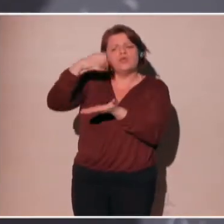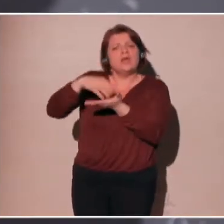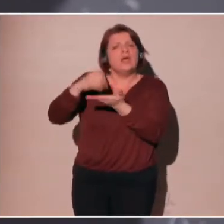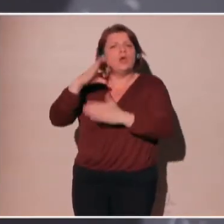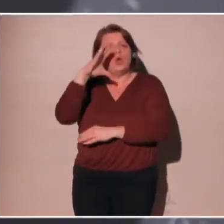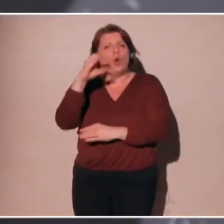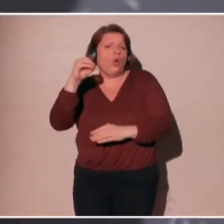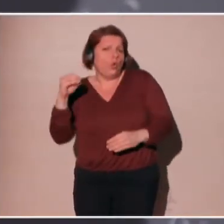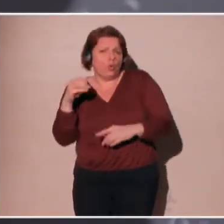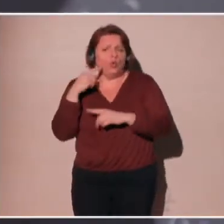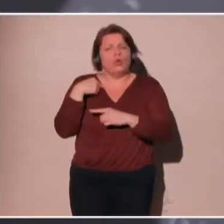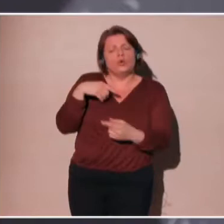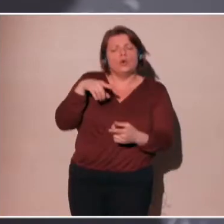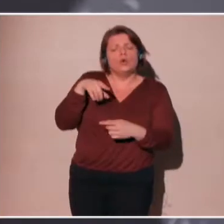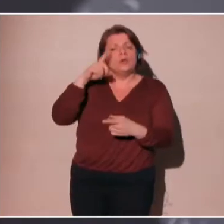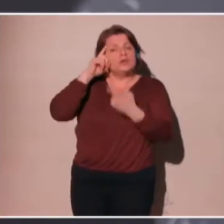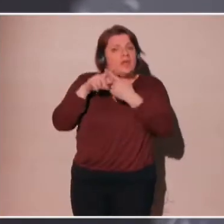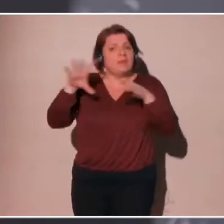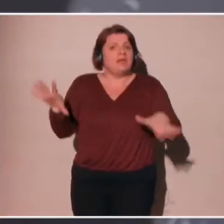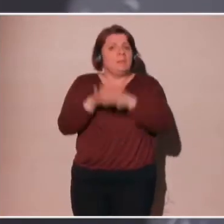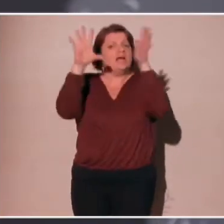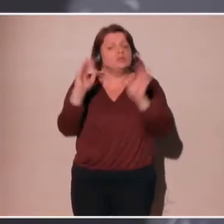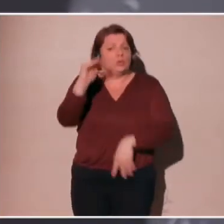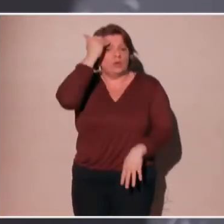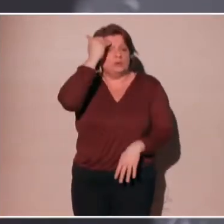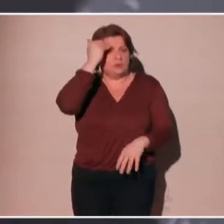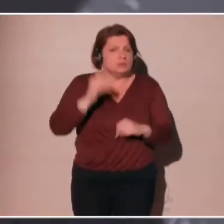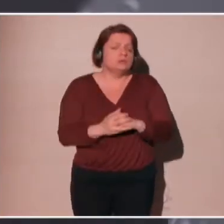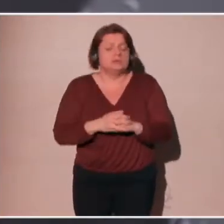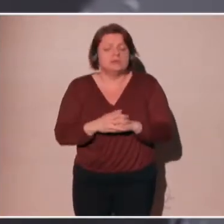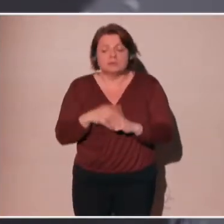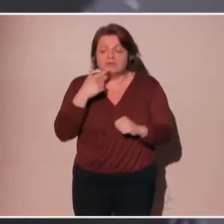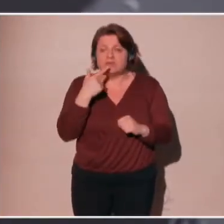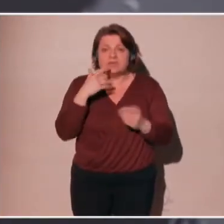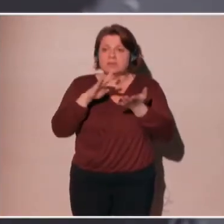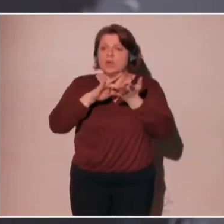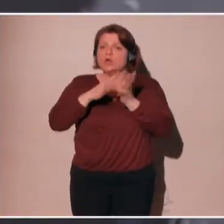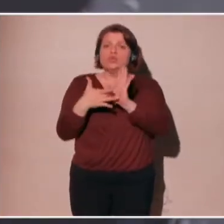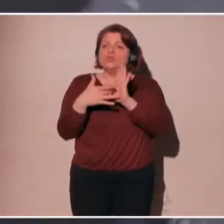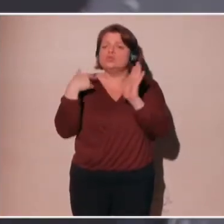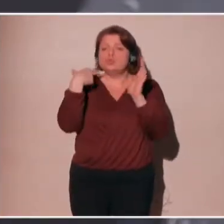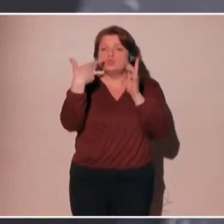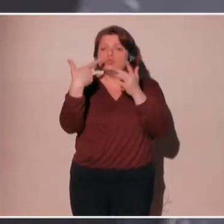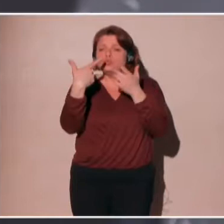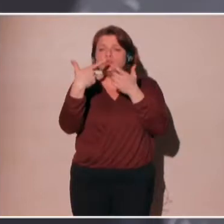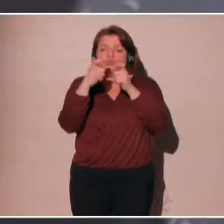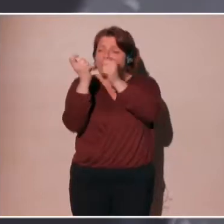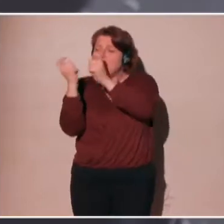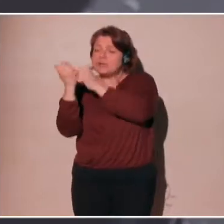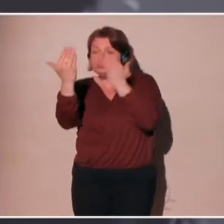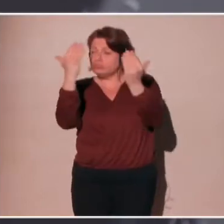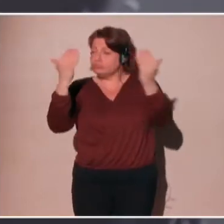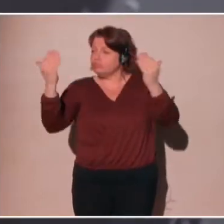set on common object and context. And it's about image recognition, right? So it's a large series of